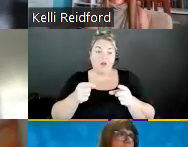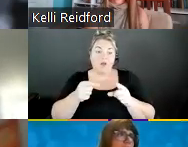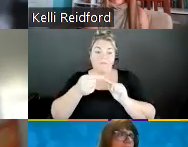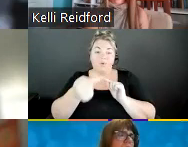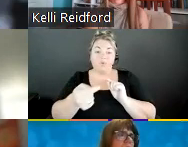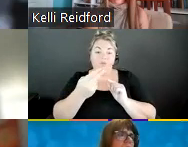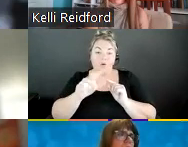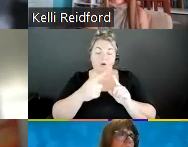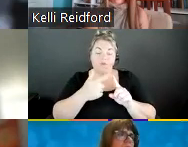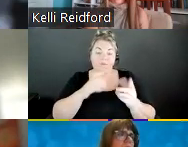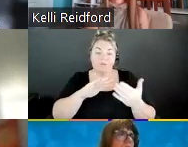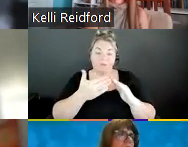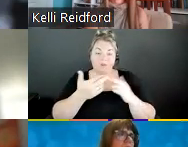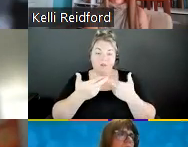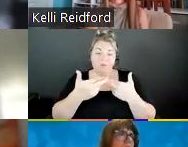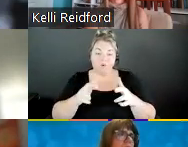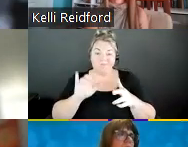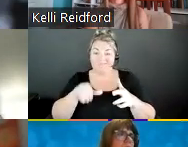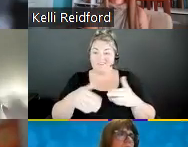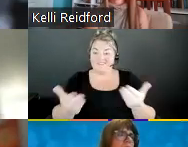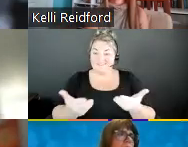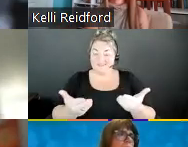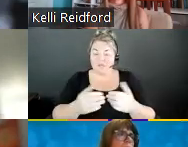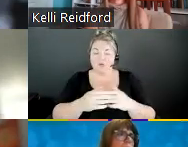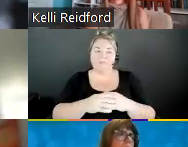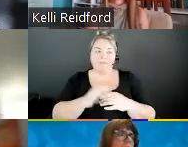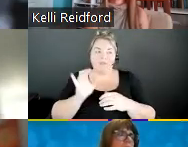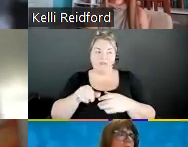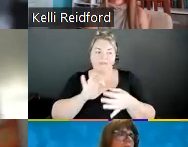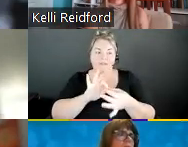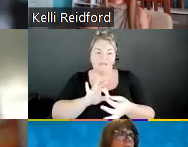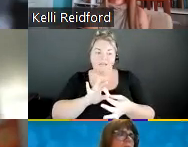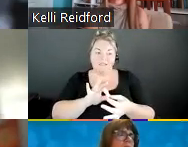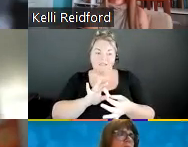hall from the community room, which is here, which is connected